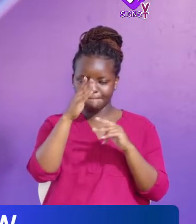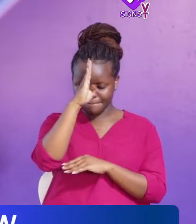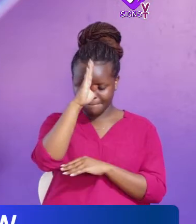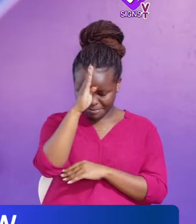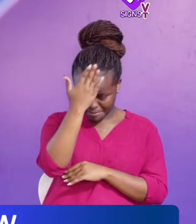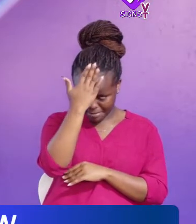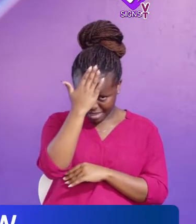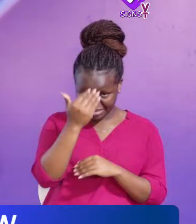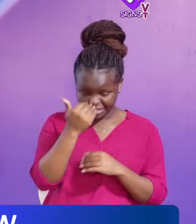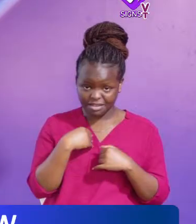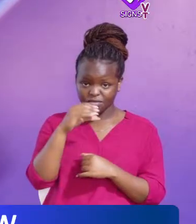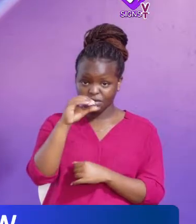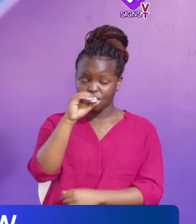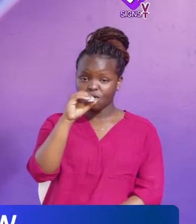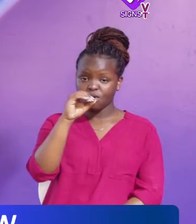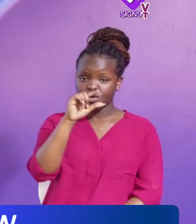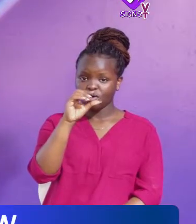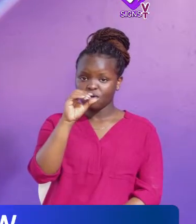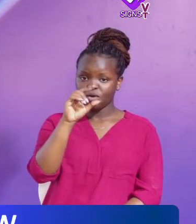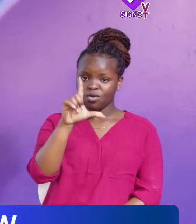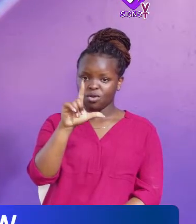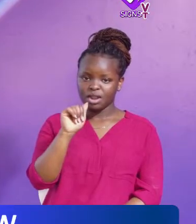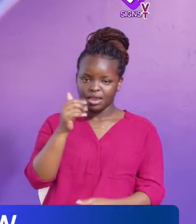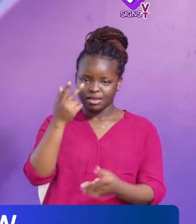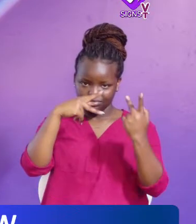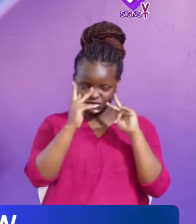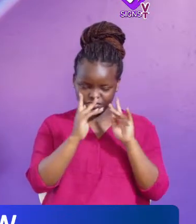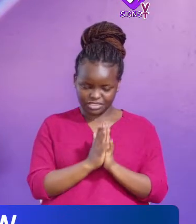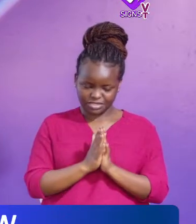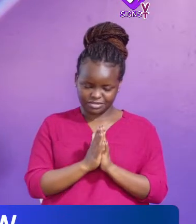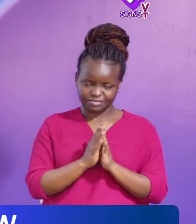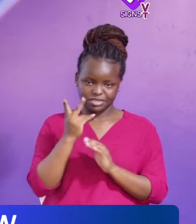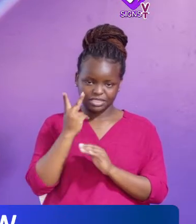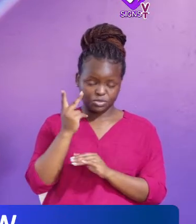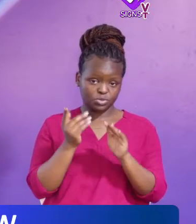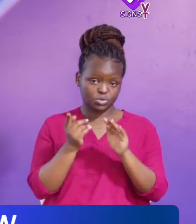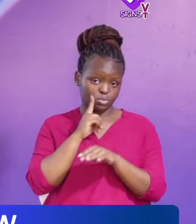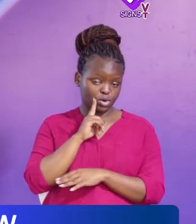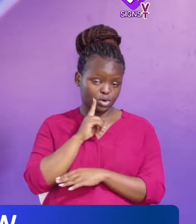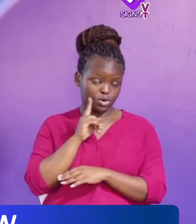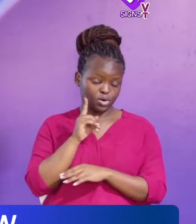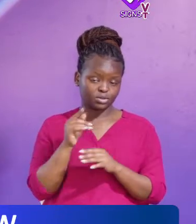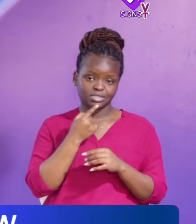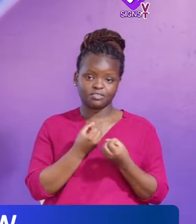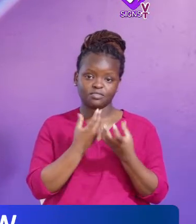Ogola, the undisputed. And let us see you tomorrow as we keep you up to speed with what is happening in the